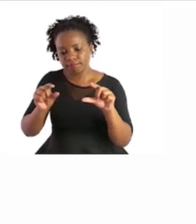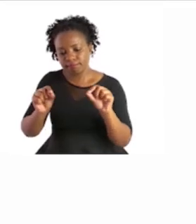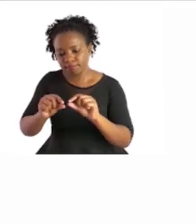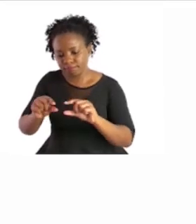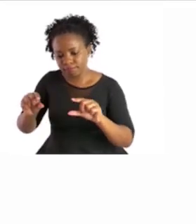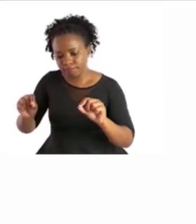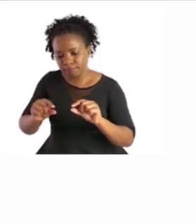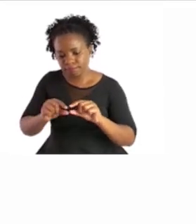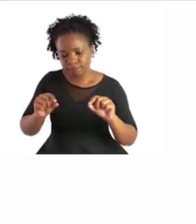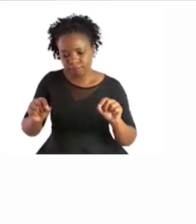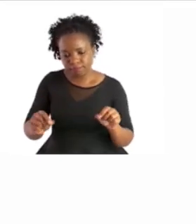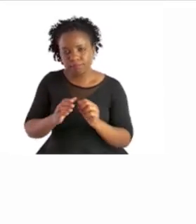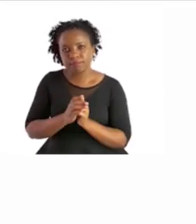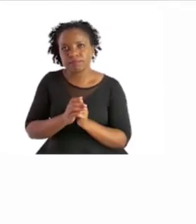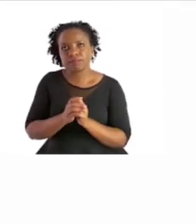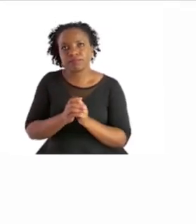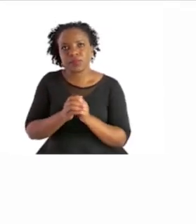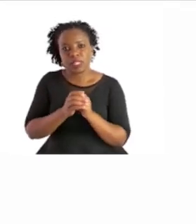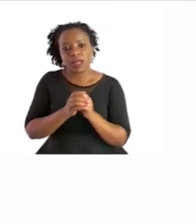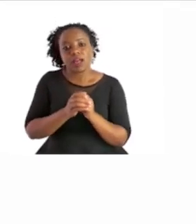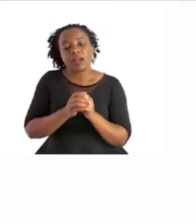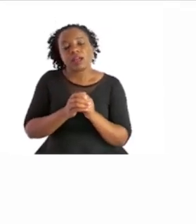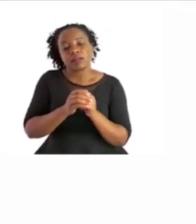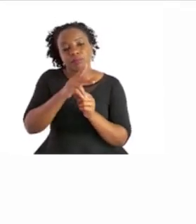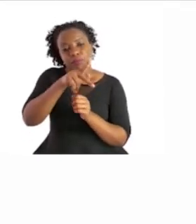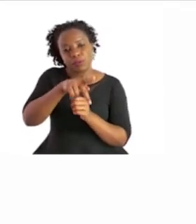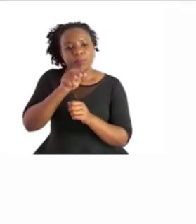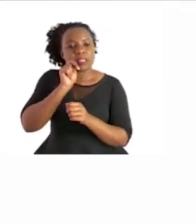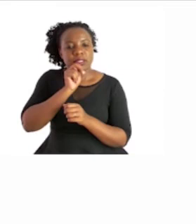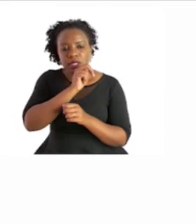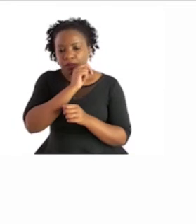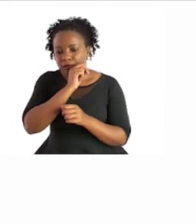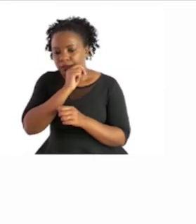Match the common and proper nouns.